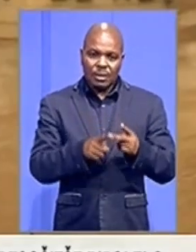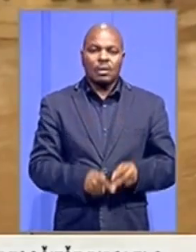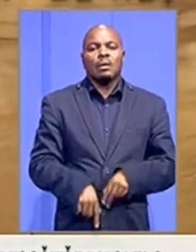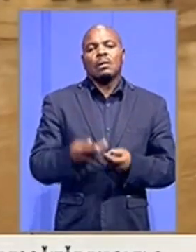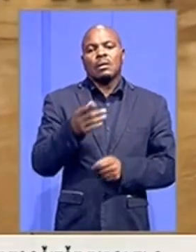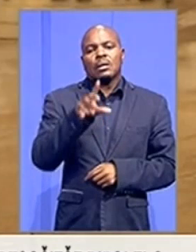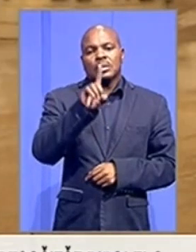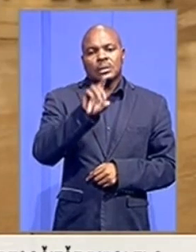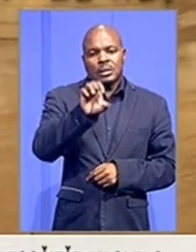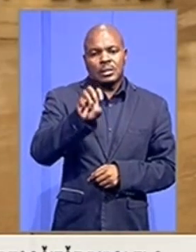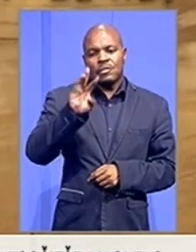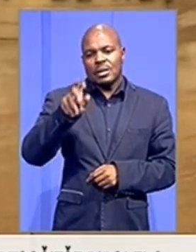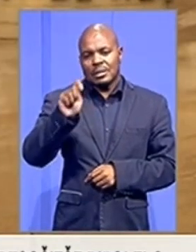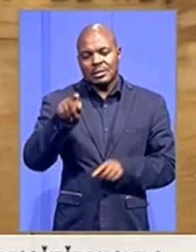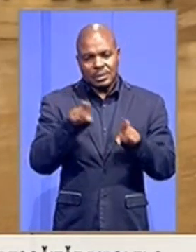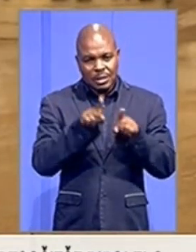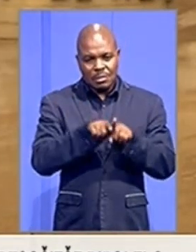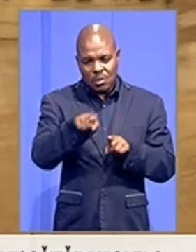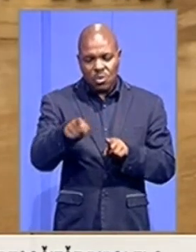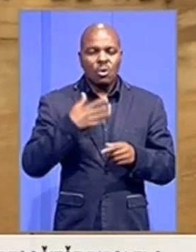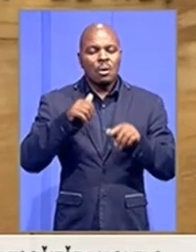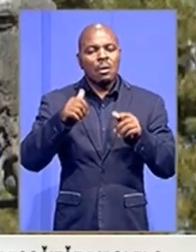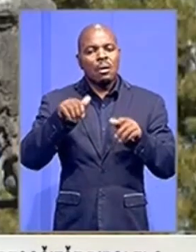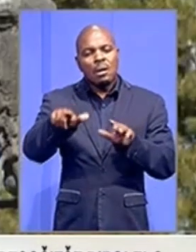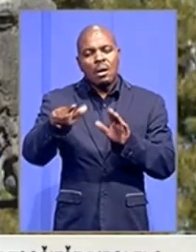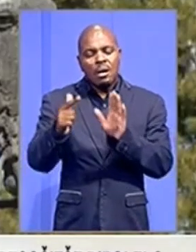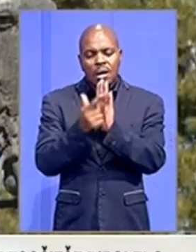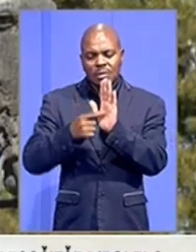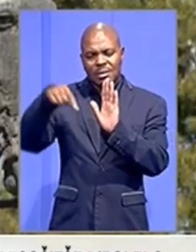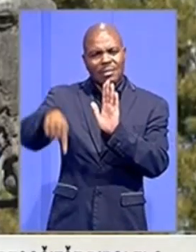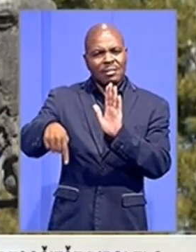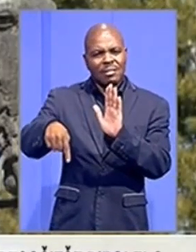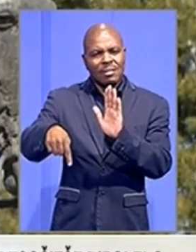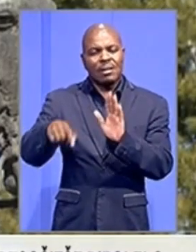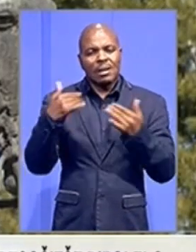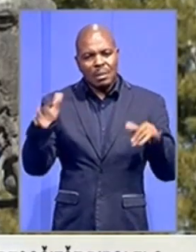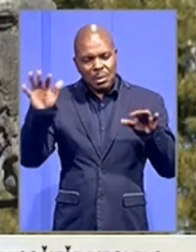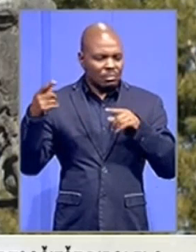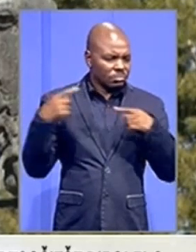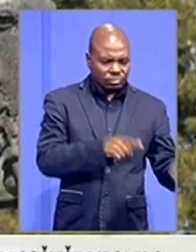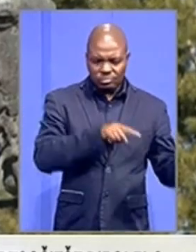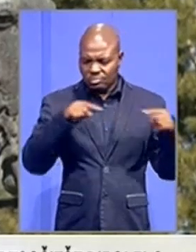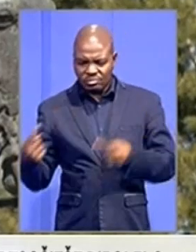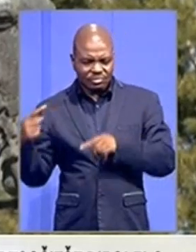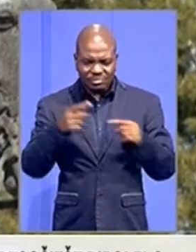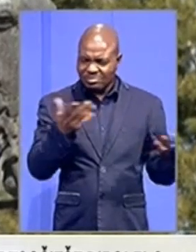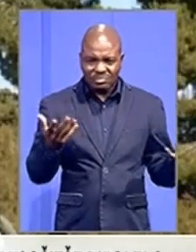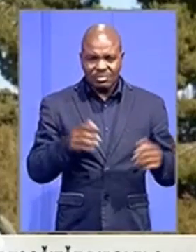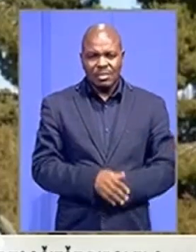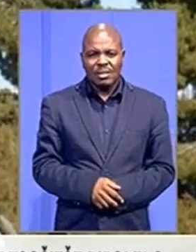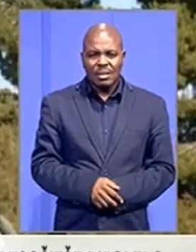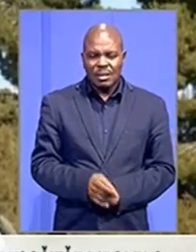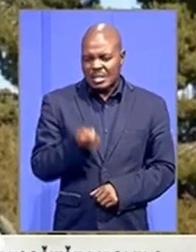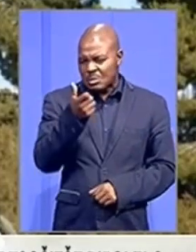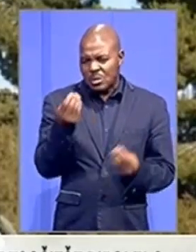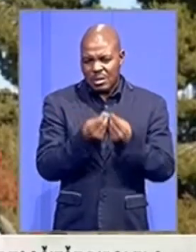de Wet meagong ya lekgotlatheramolao la Free State. Maswao a histori a tsošitše ngangišano e kgolo. It's small things